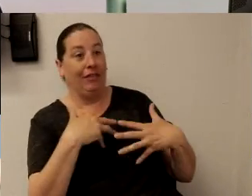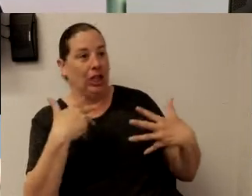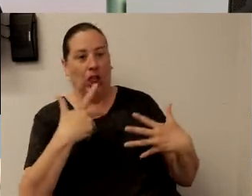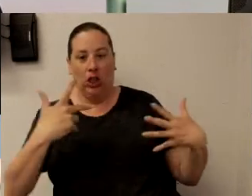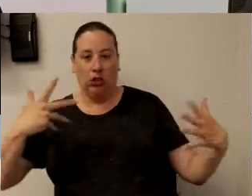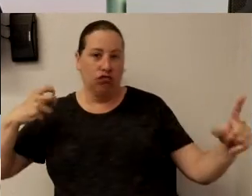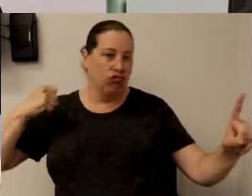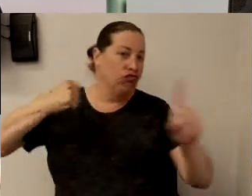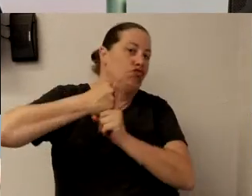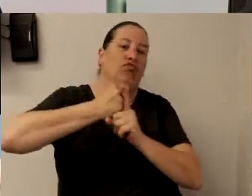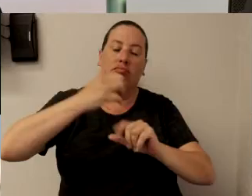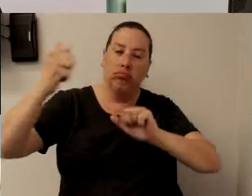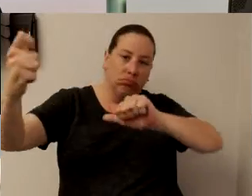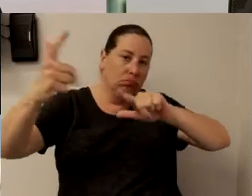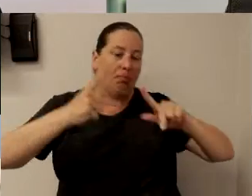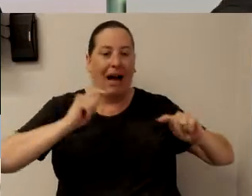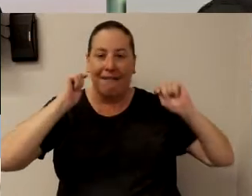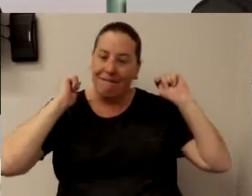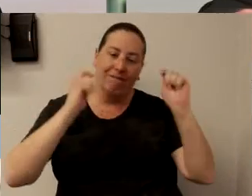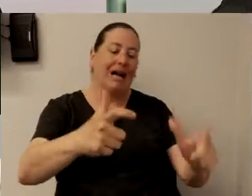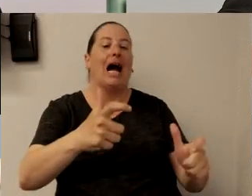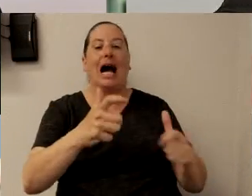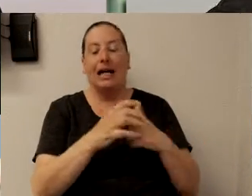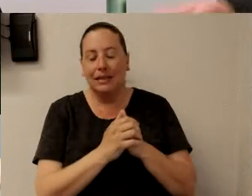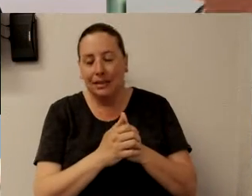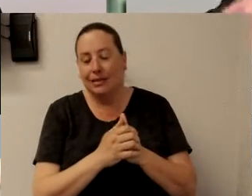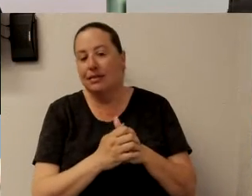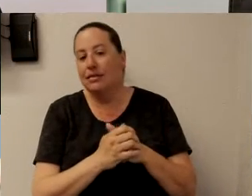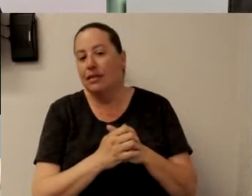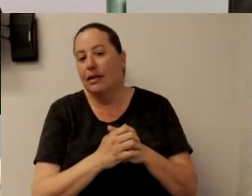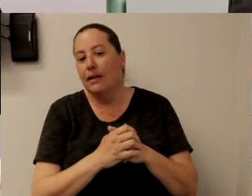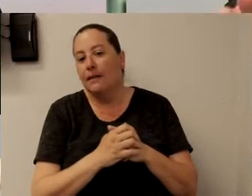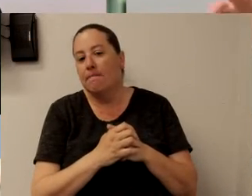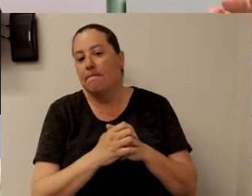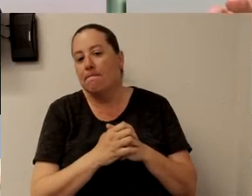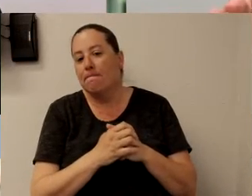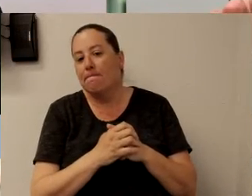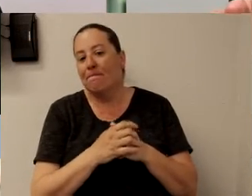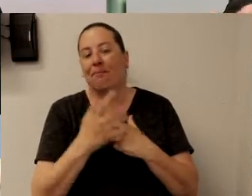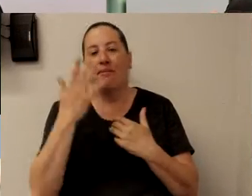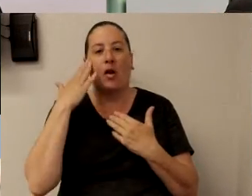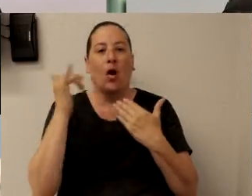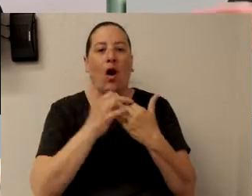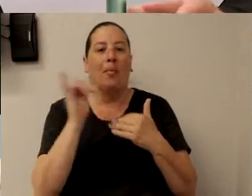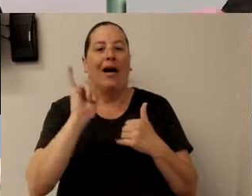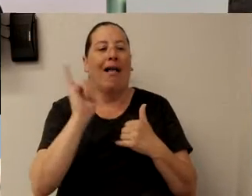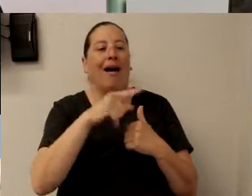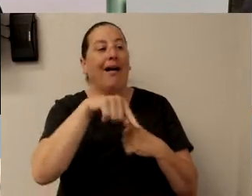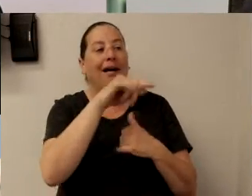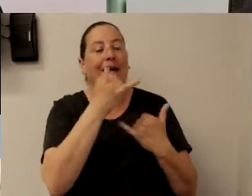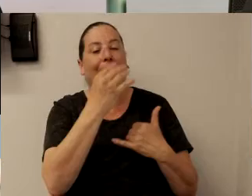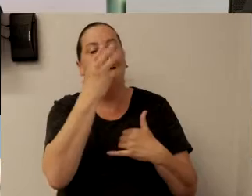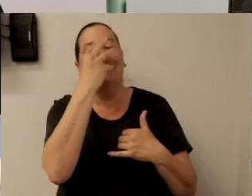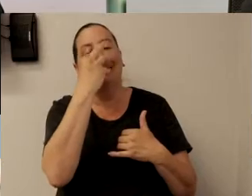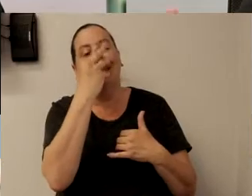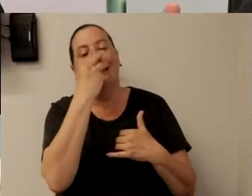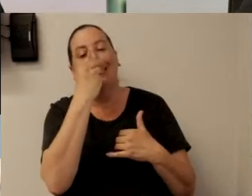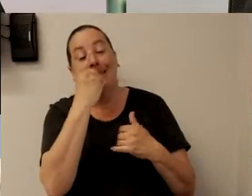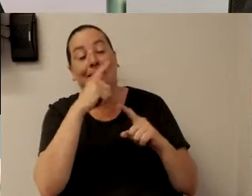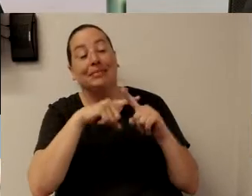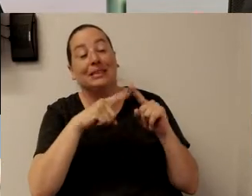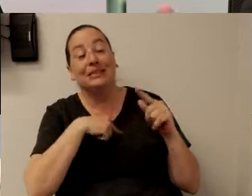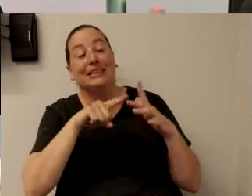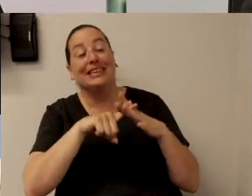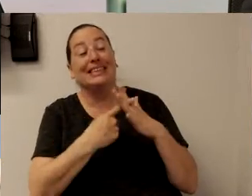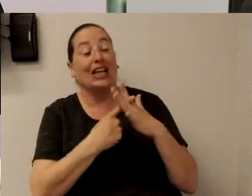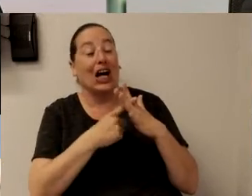back. Right. That it goes into some type of sleep mode because, but then we all